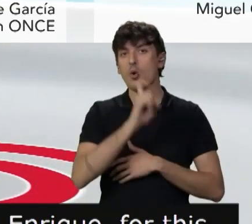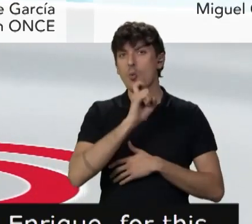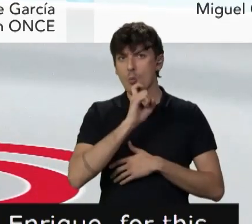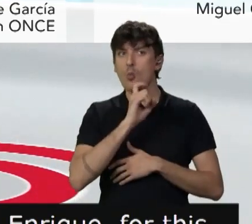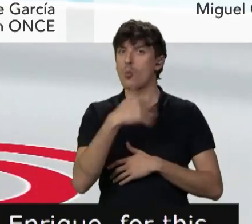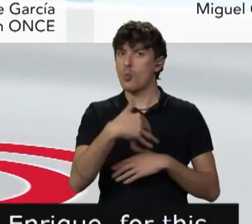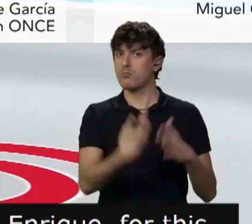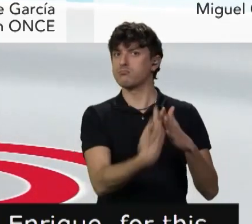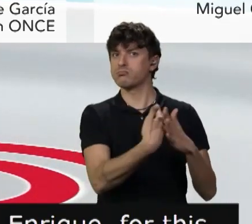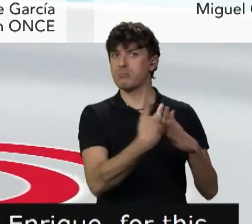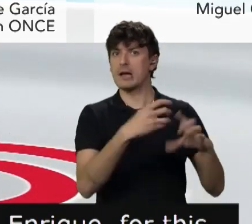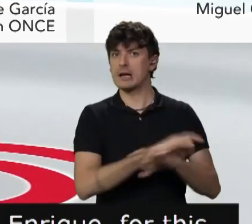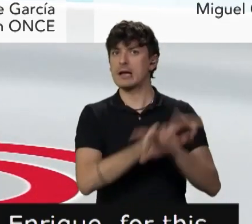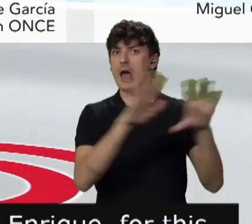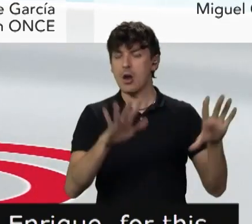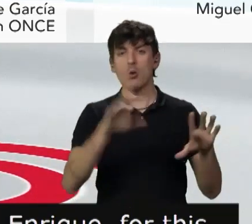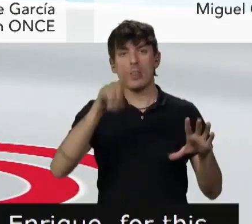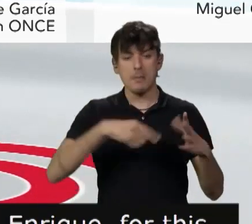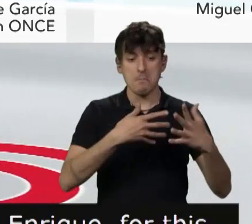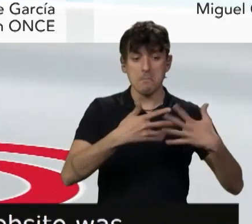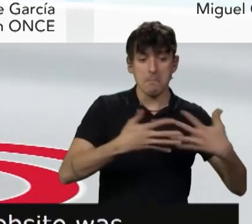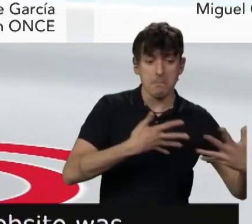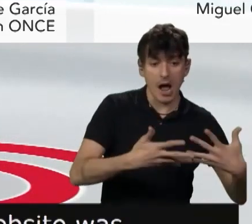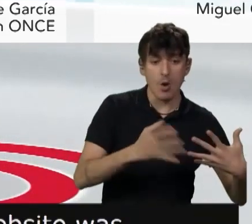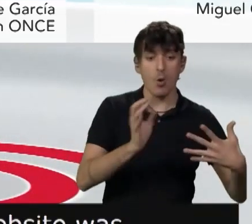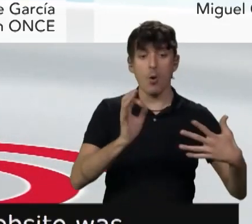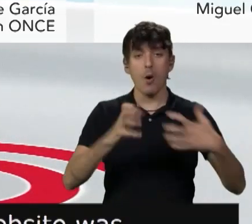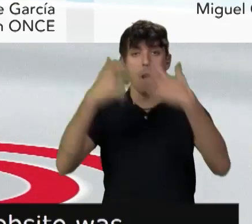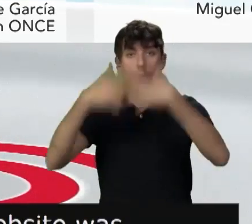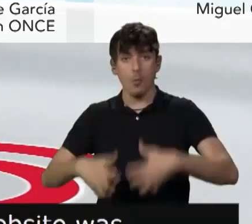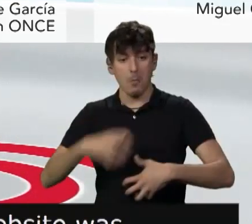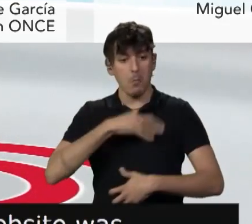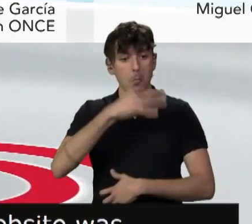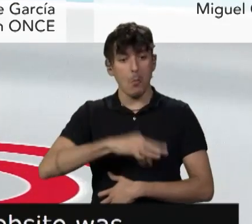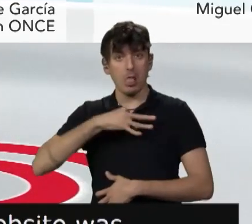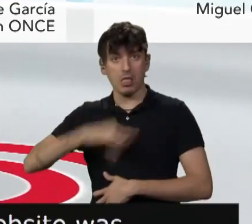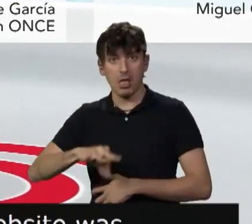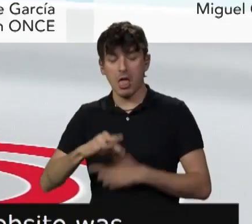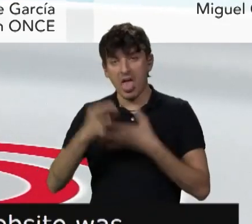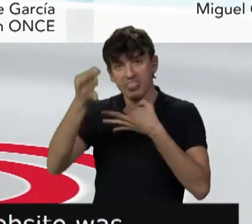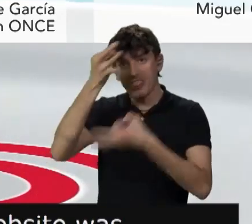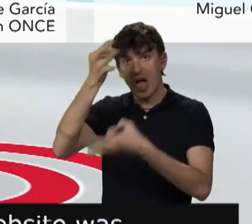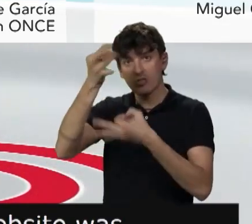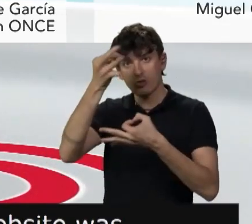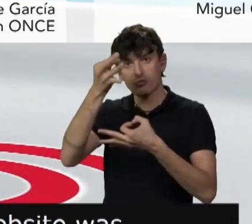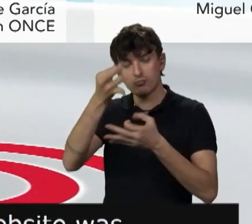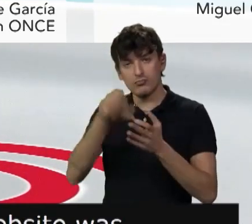developed and the possibilities that it offers, both automatic and manual, for data